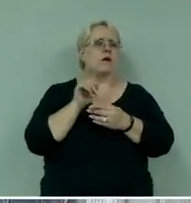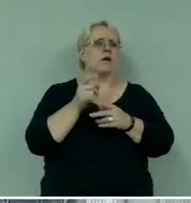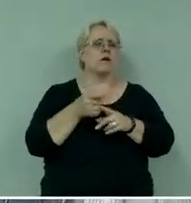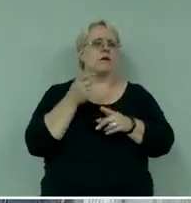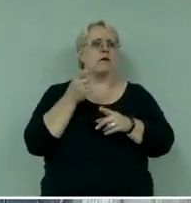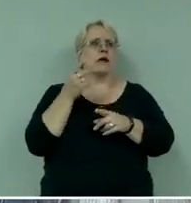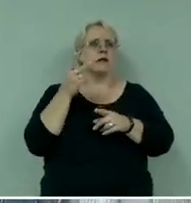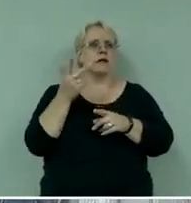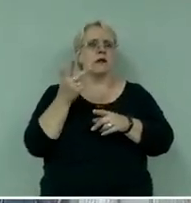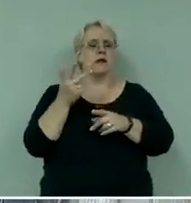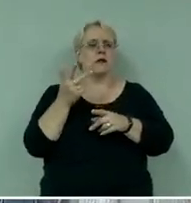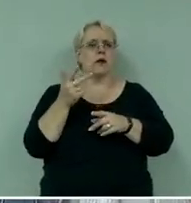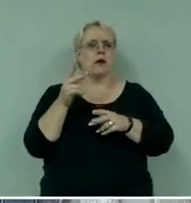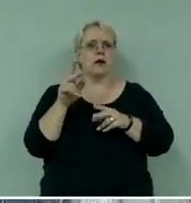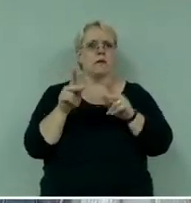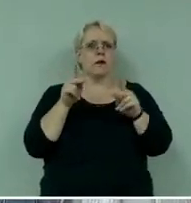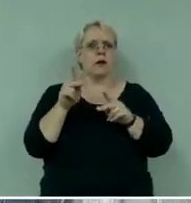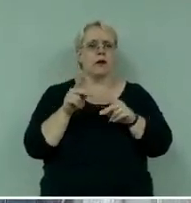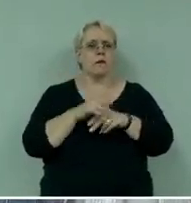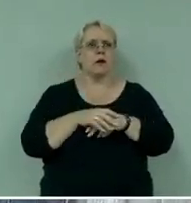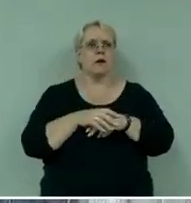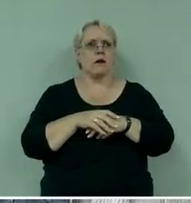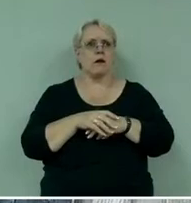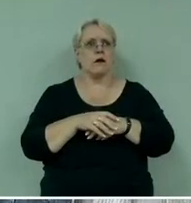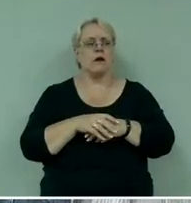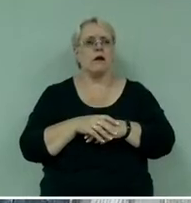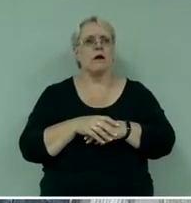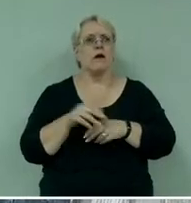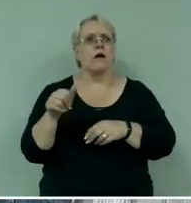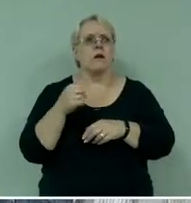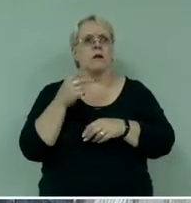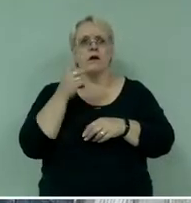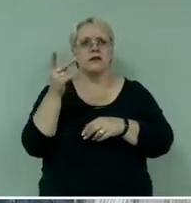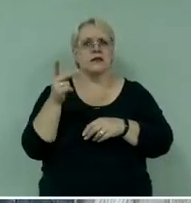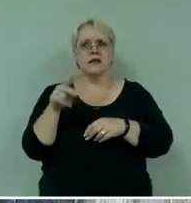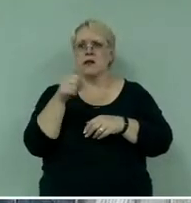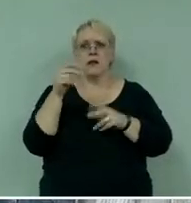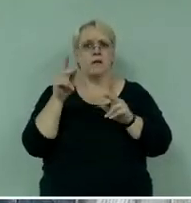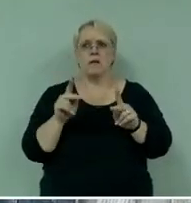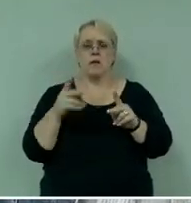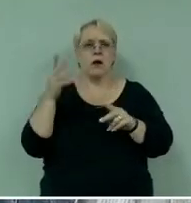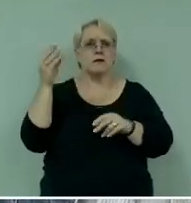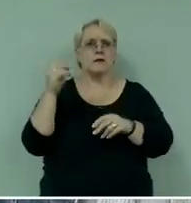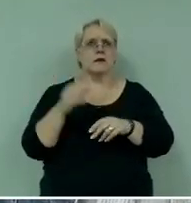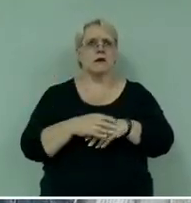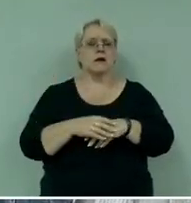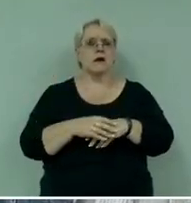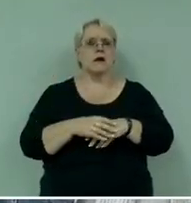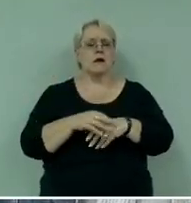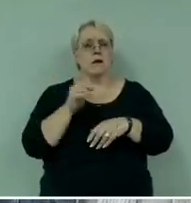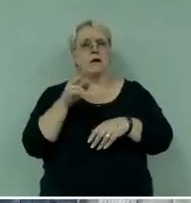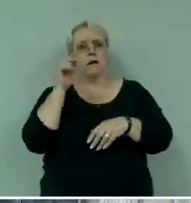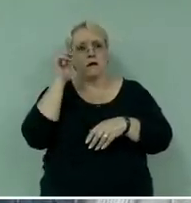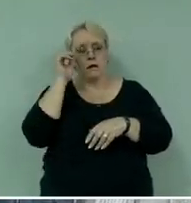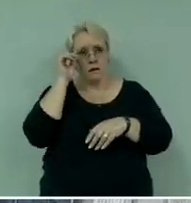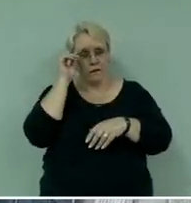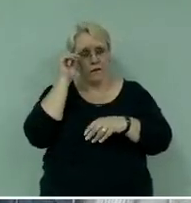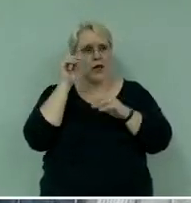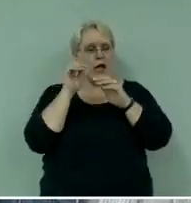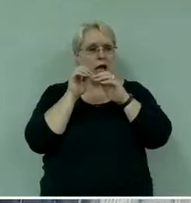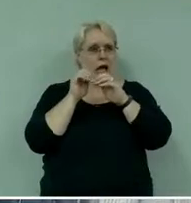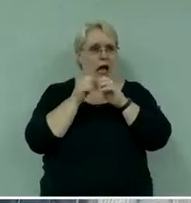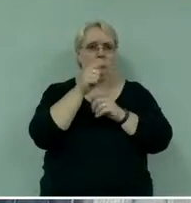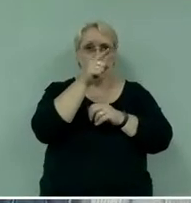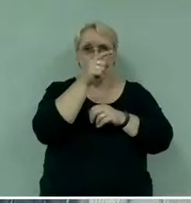we only seen 3 people, and they were going to one of these fast food places. Other than that, we didn't see nobody. Okay. All right. Is this your question? How do